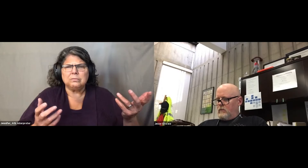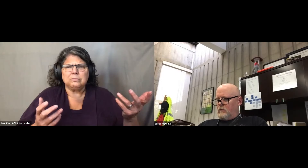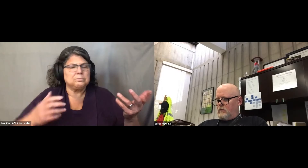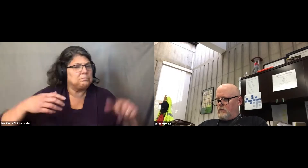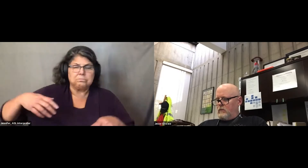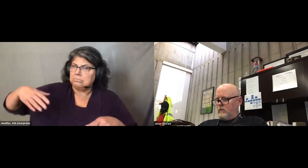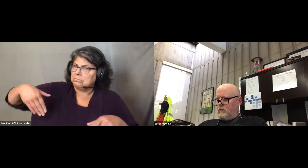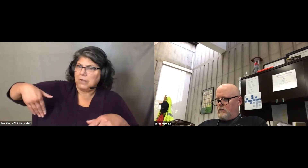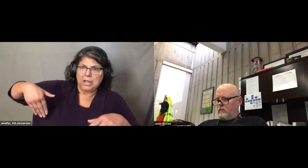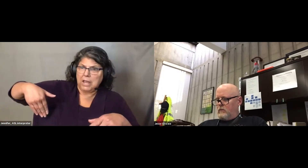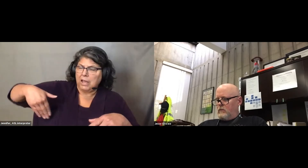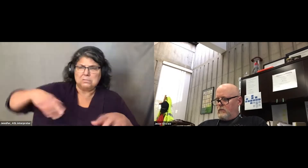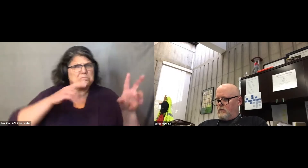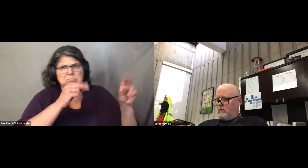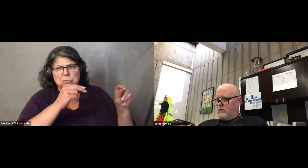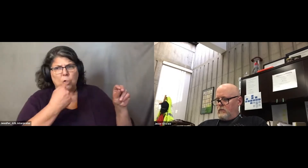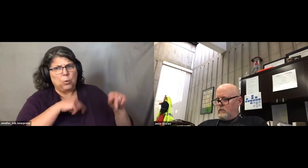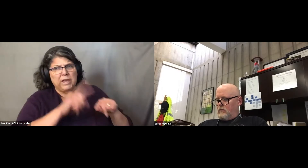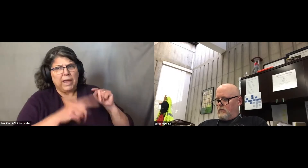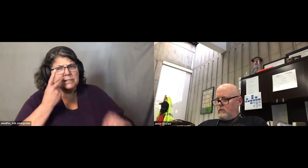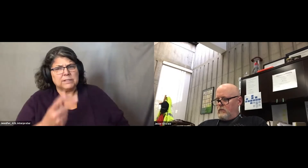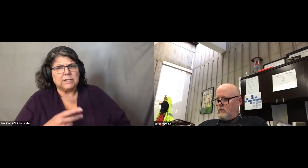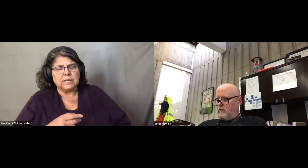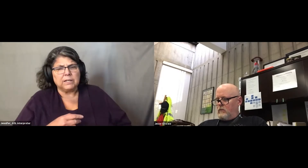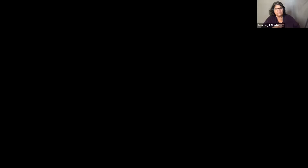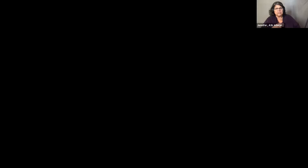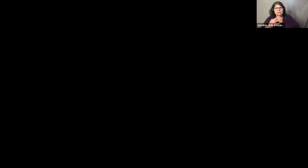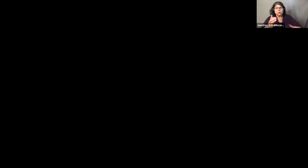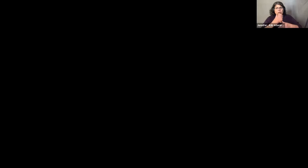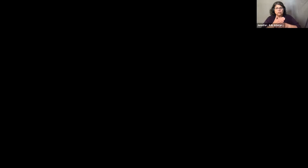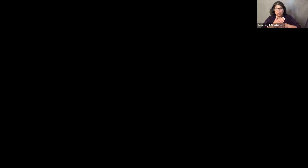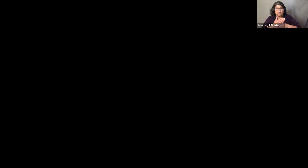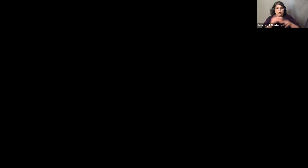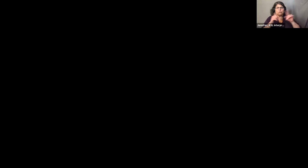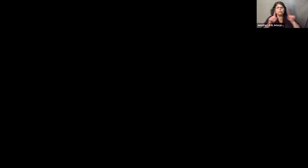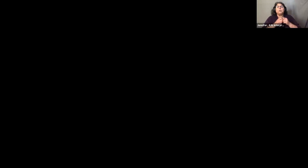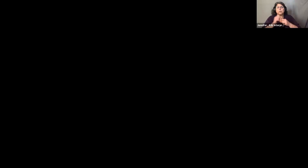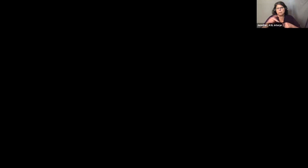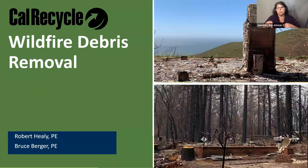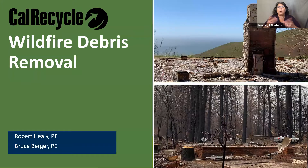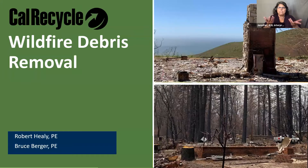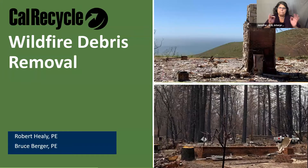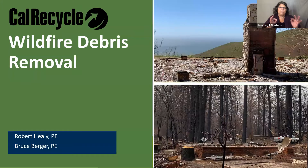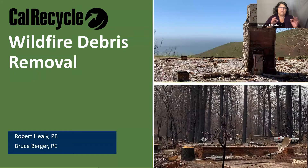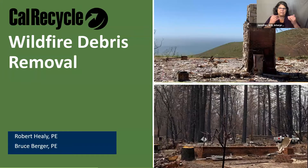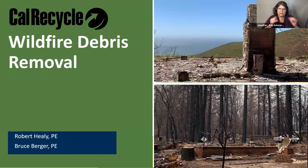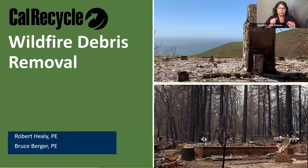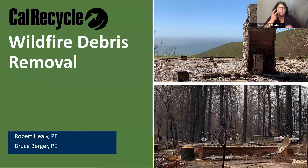Not yet, Bruce. No, we can't. If you want, you can share your screen with your PowerPoint. There you go. It's coming